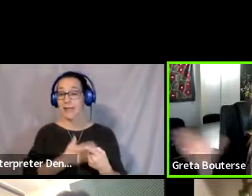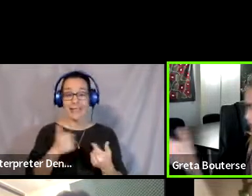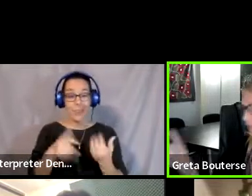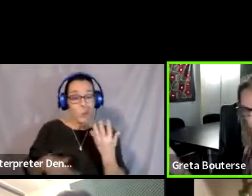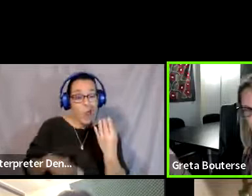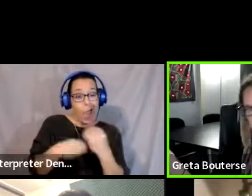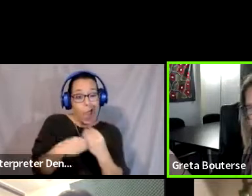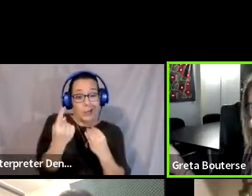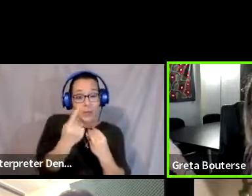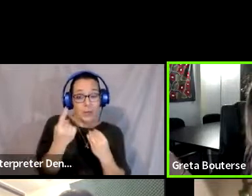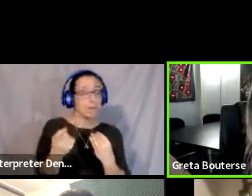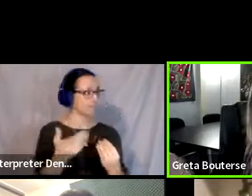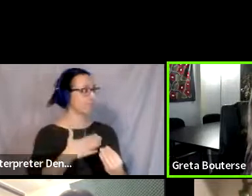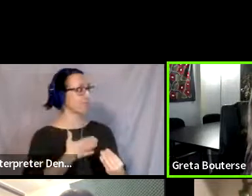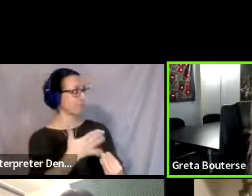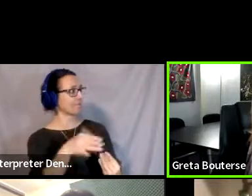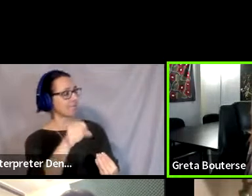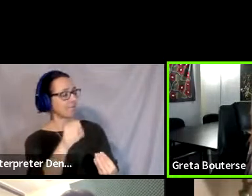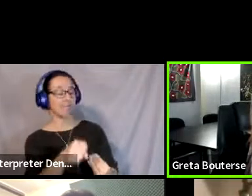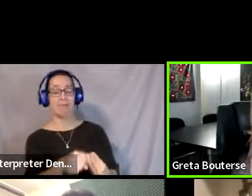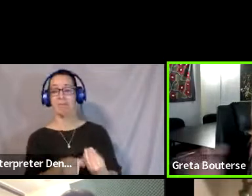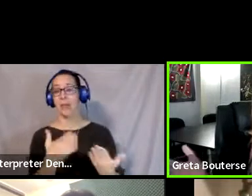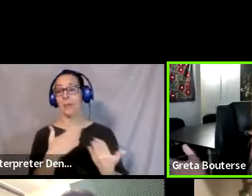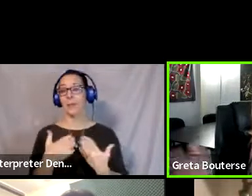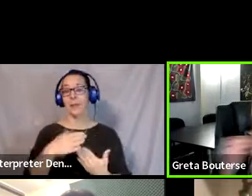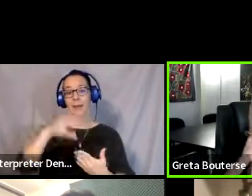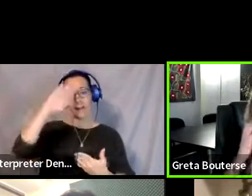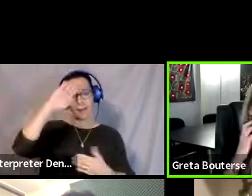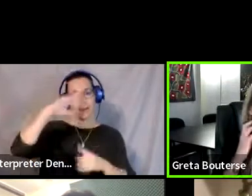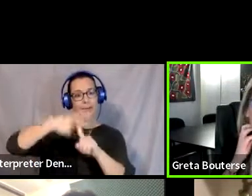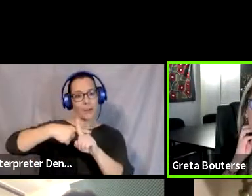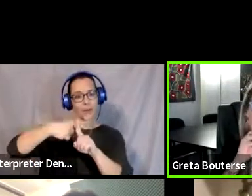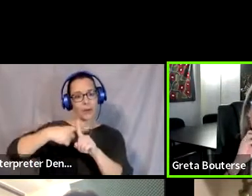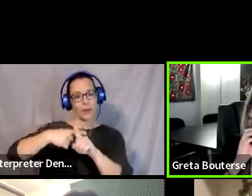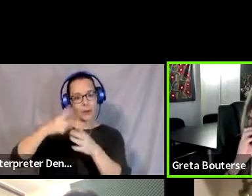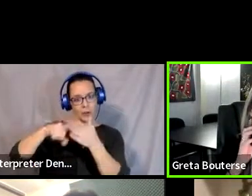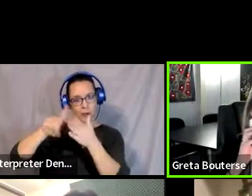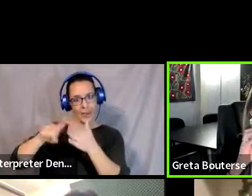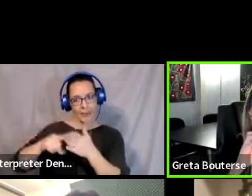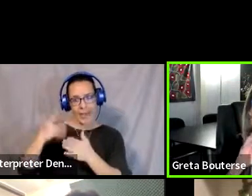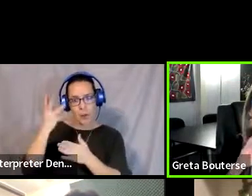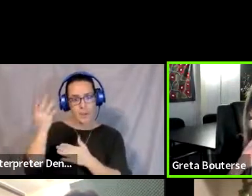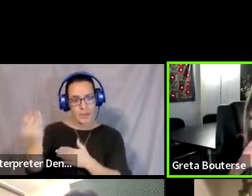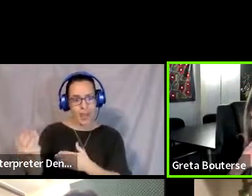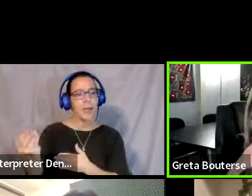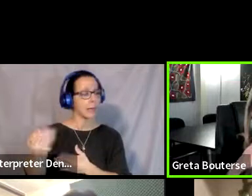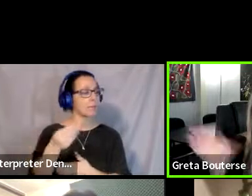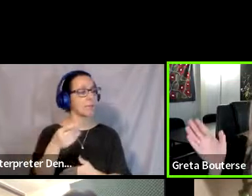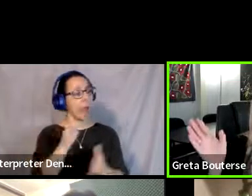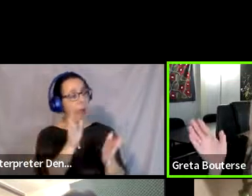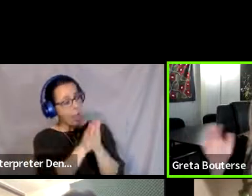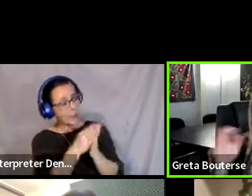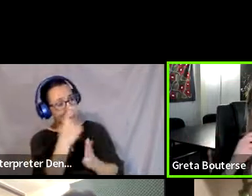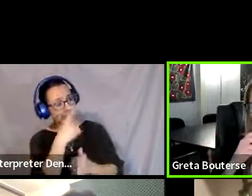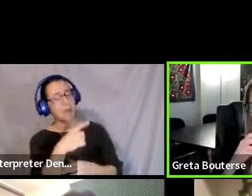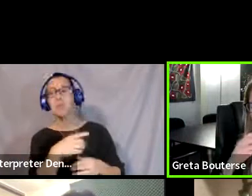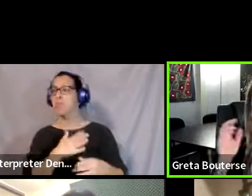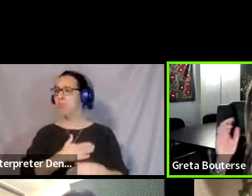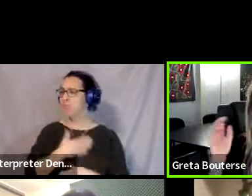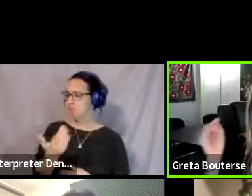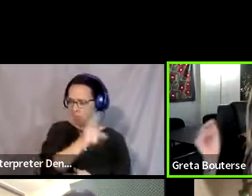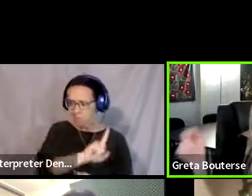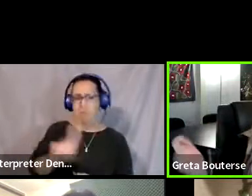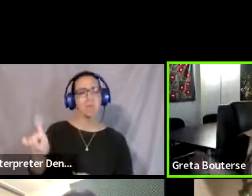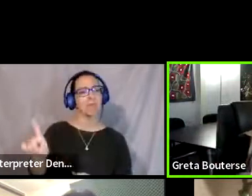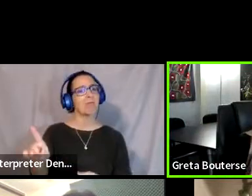whether it's temperature checks outside. I think one of our weeks we had a number of safety crew absent. And